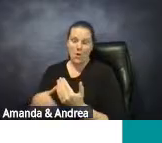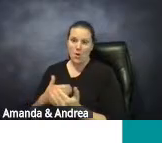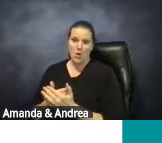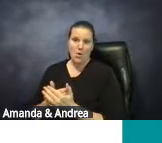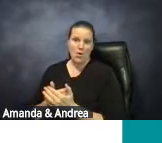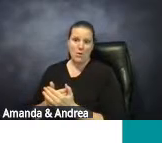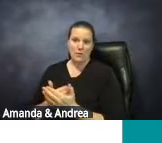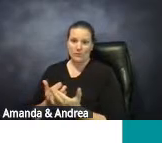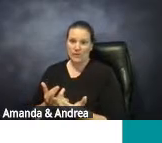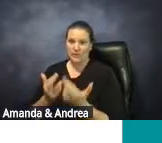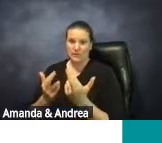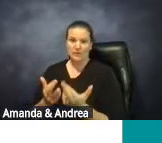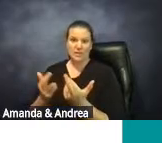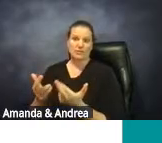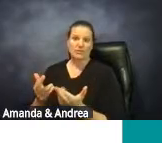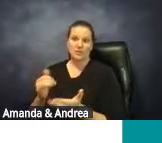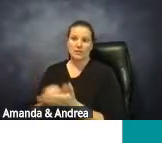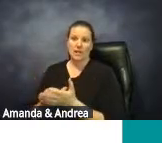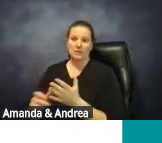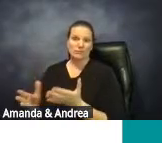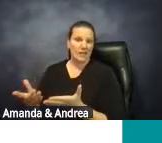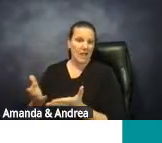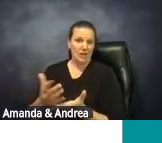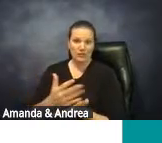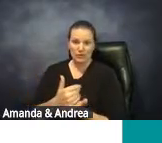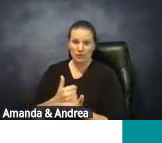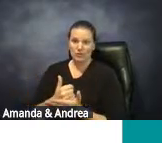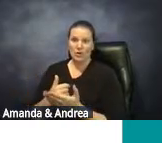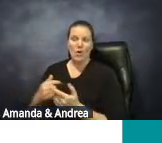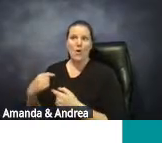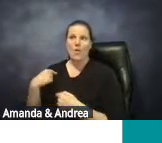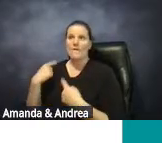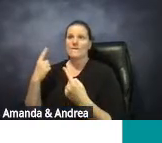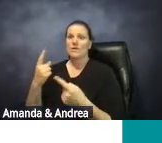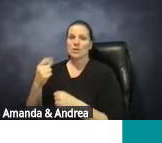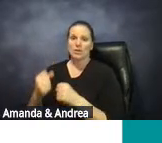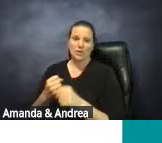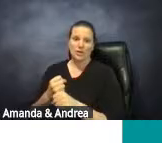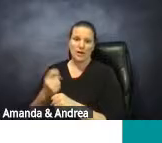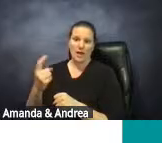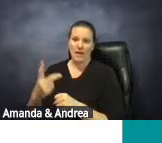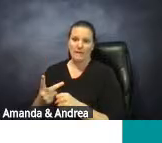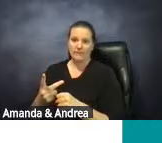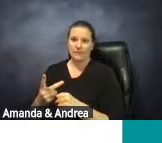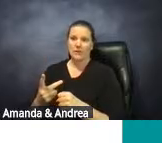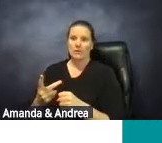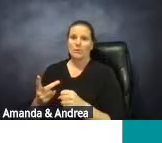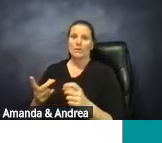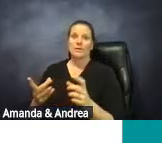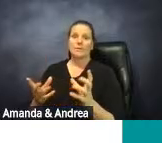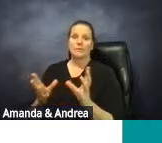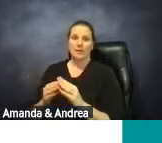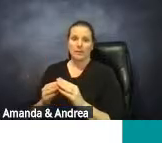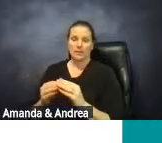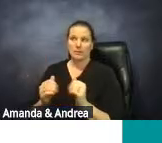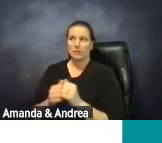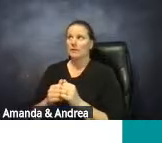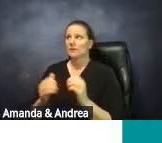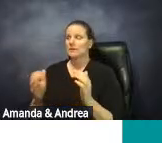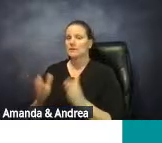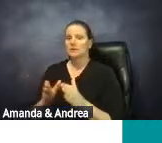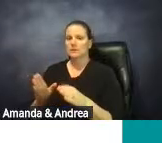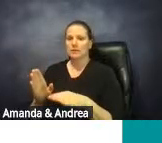the recommendations that have been gathered over the year and a half that we have been meeting with our small